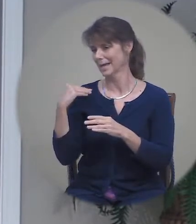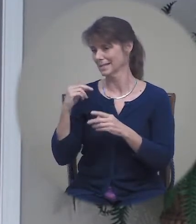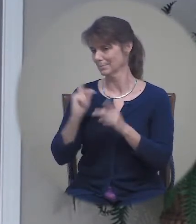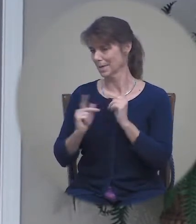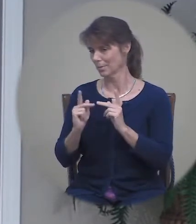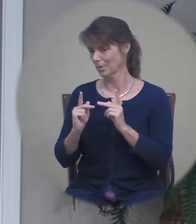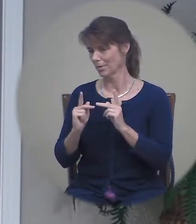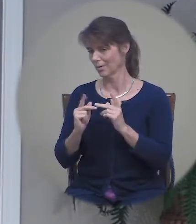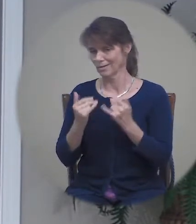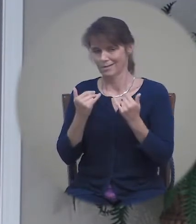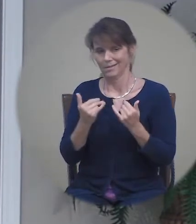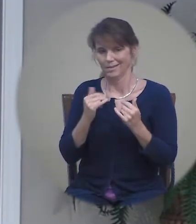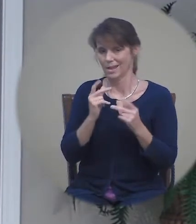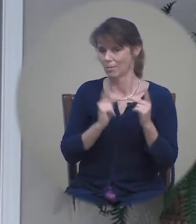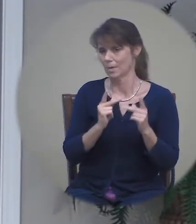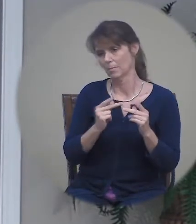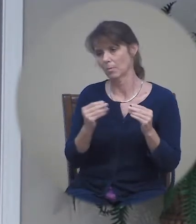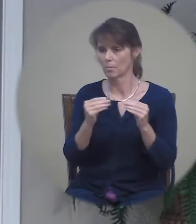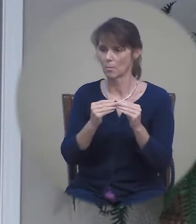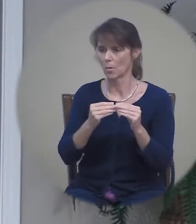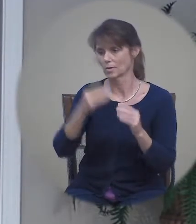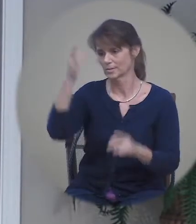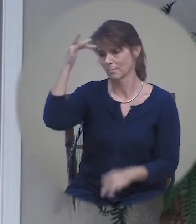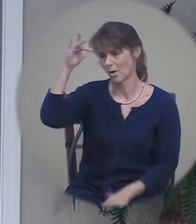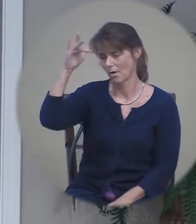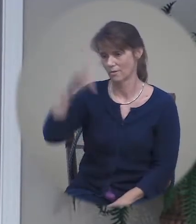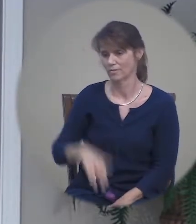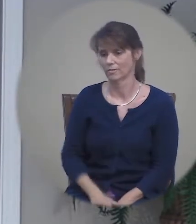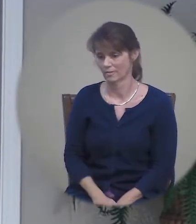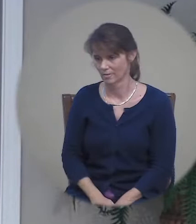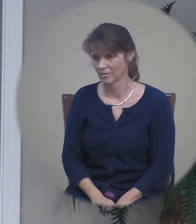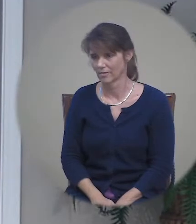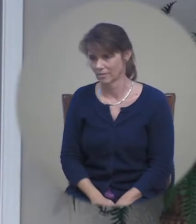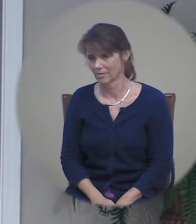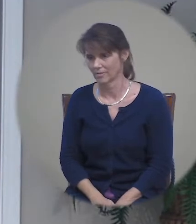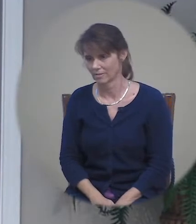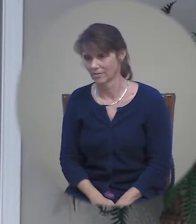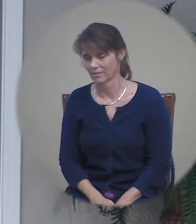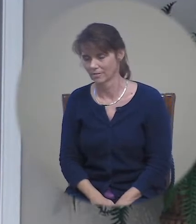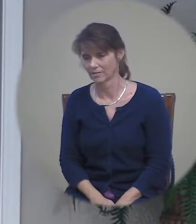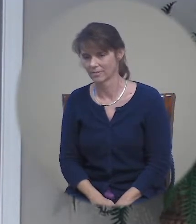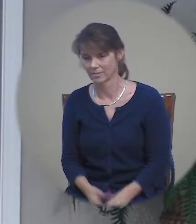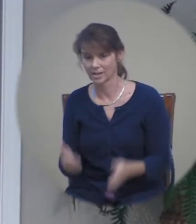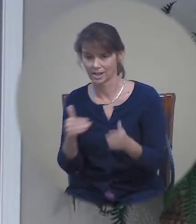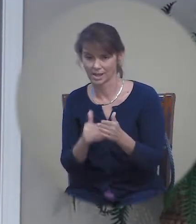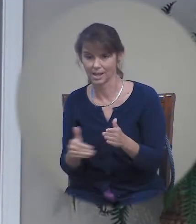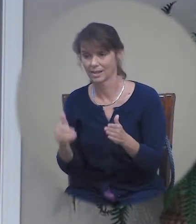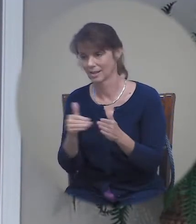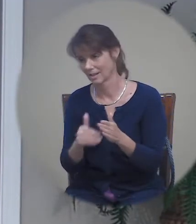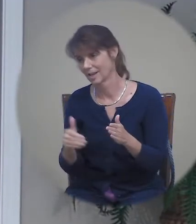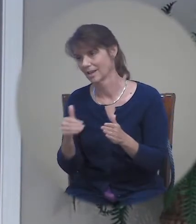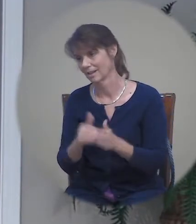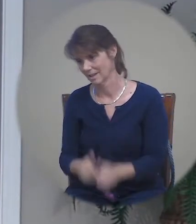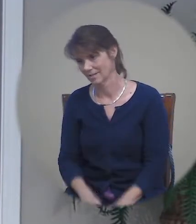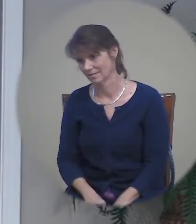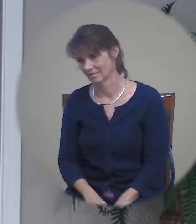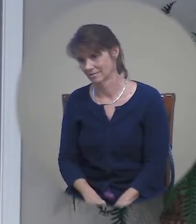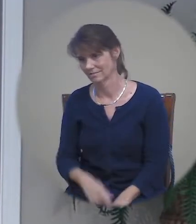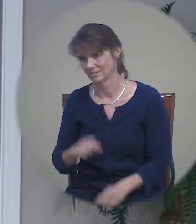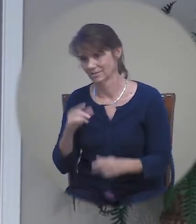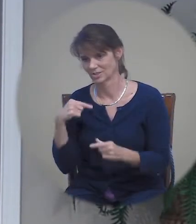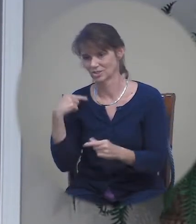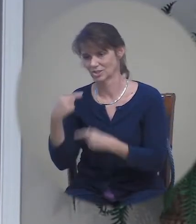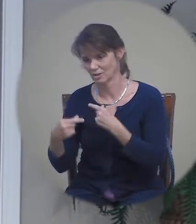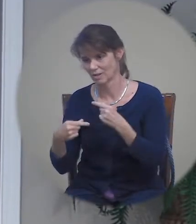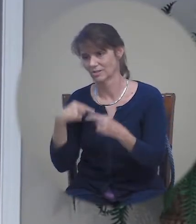of propaganda campaign, it's been going on for a long time. And these same ways are the way people try